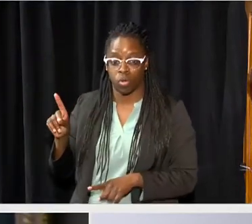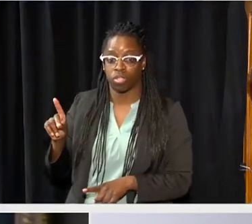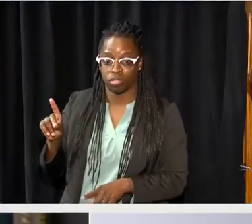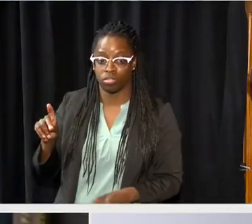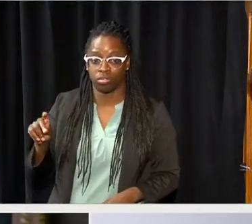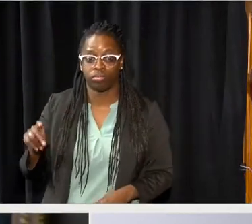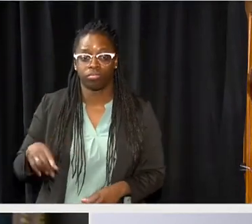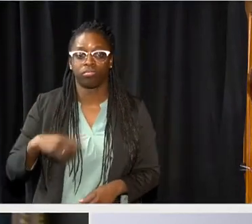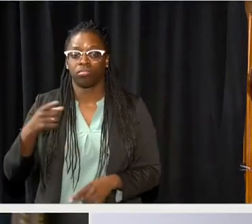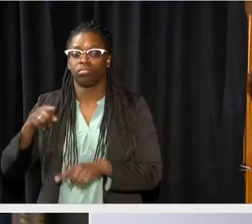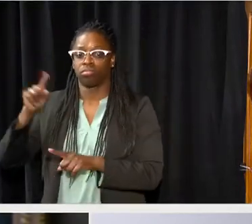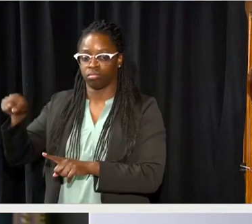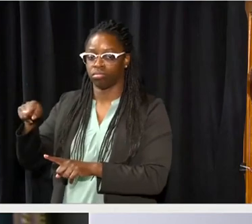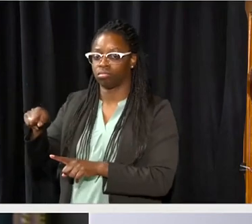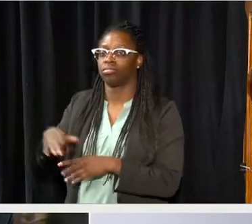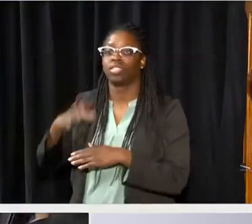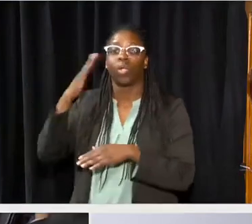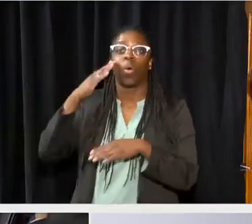grid.